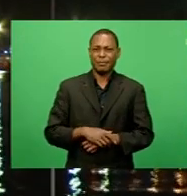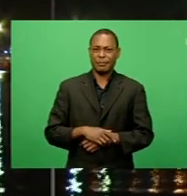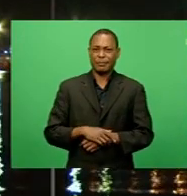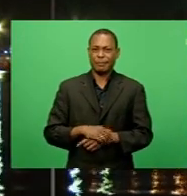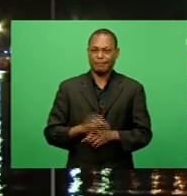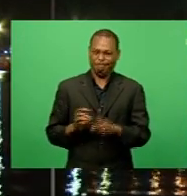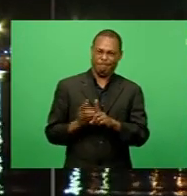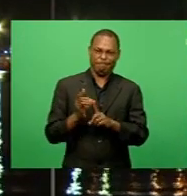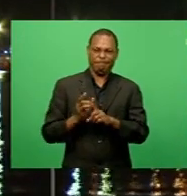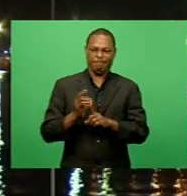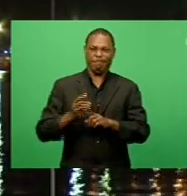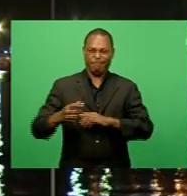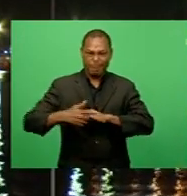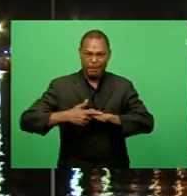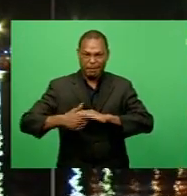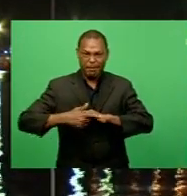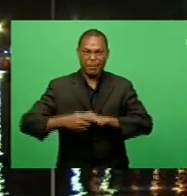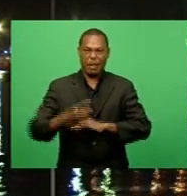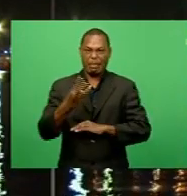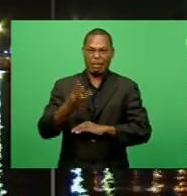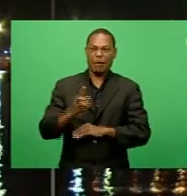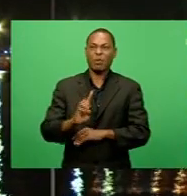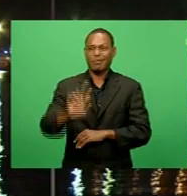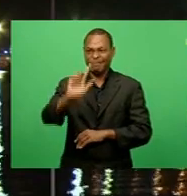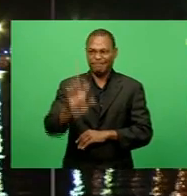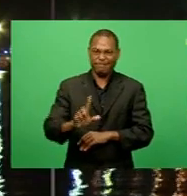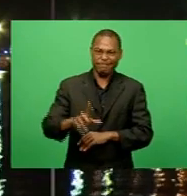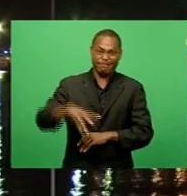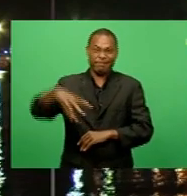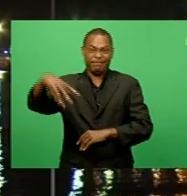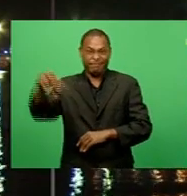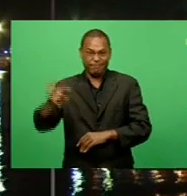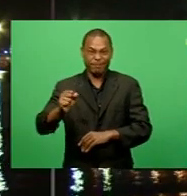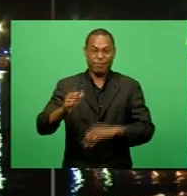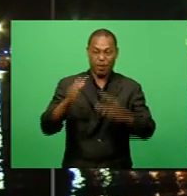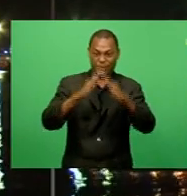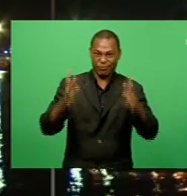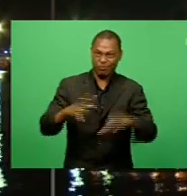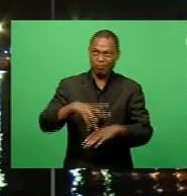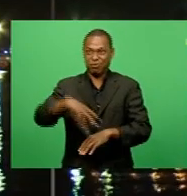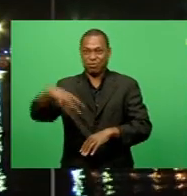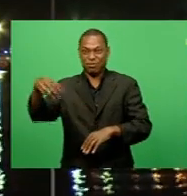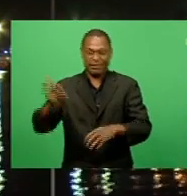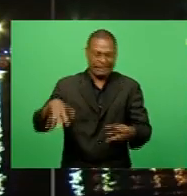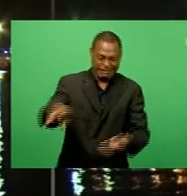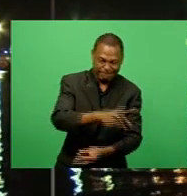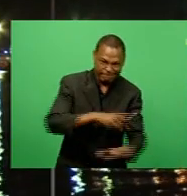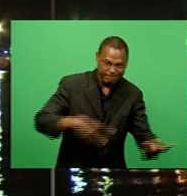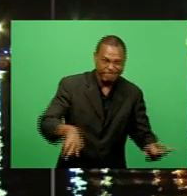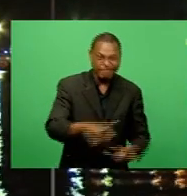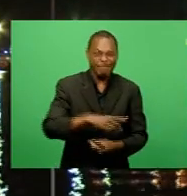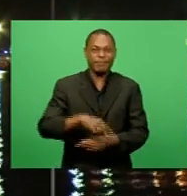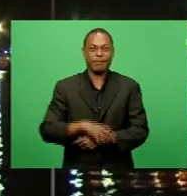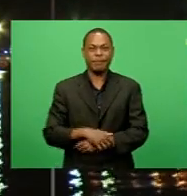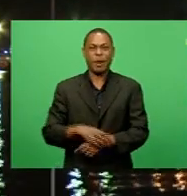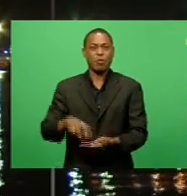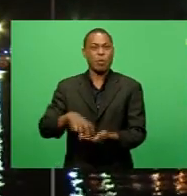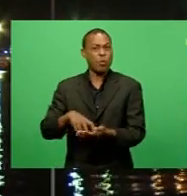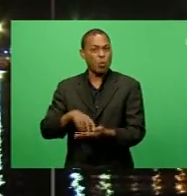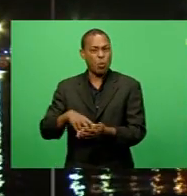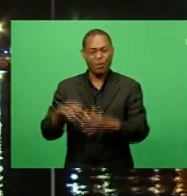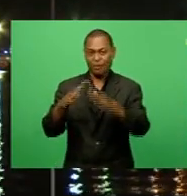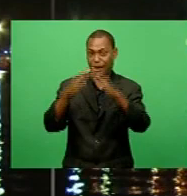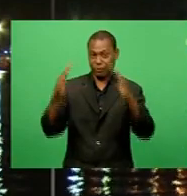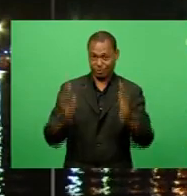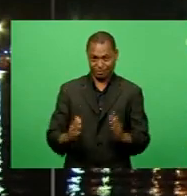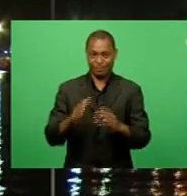3, may cause widespread power failures, blow away roofs and cause considerable damage to structures, especially weak structured